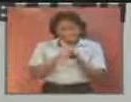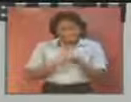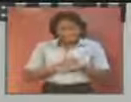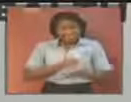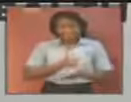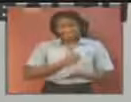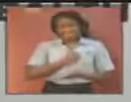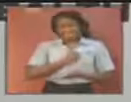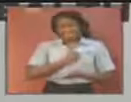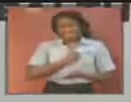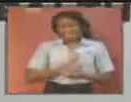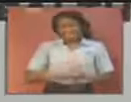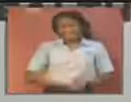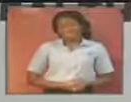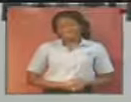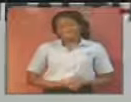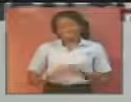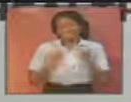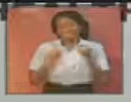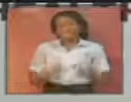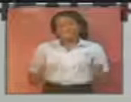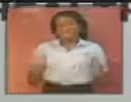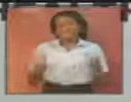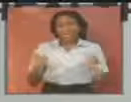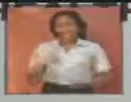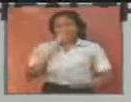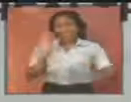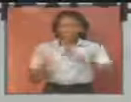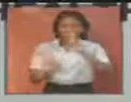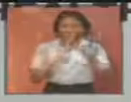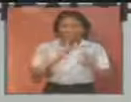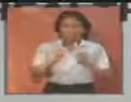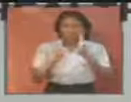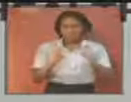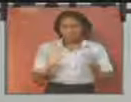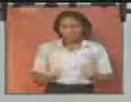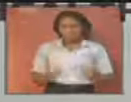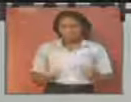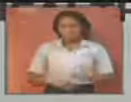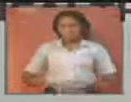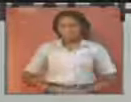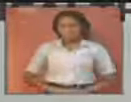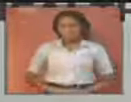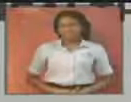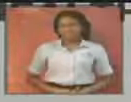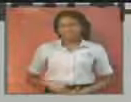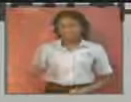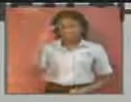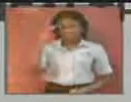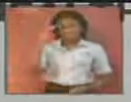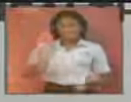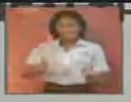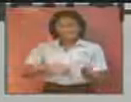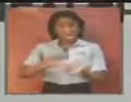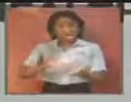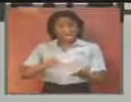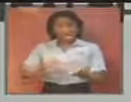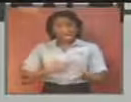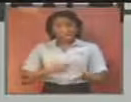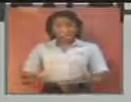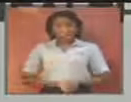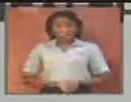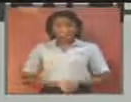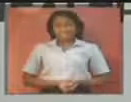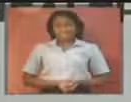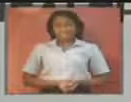Professor. And we go into the question and answer segment. As you know, we sometimes field questions that arise